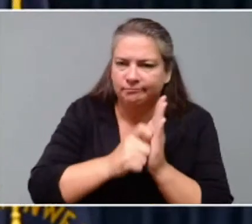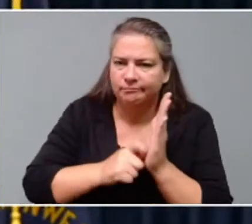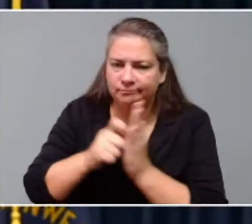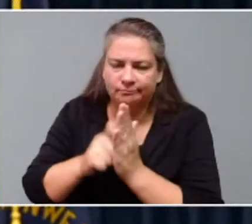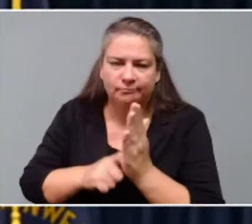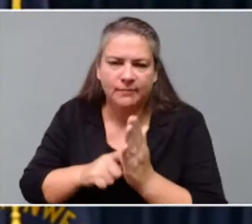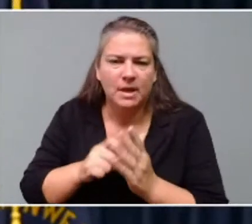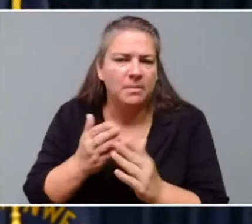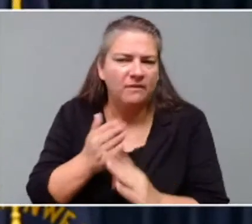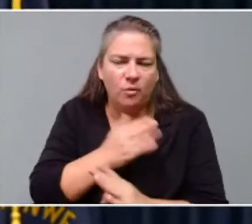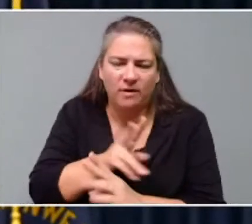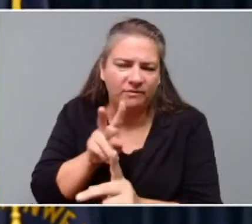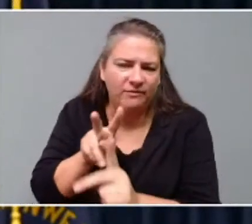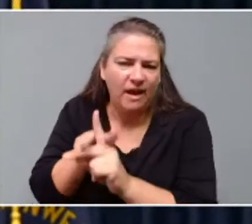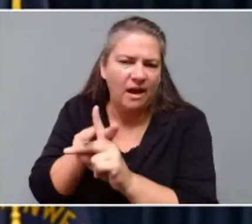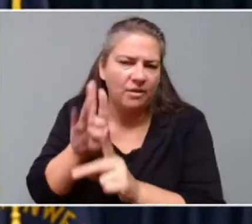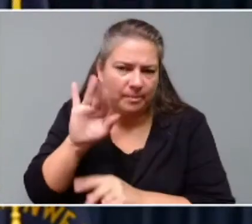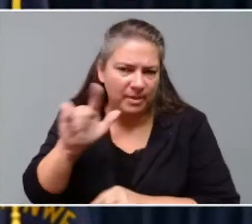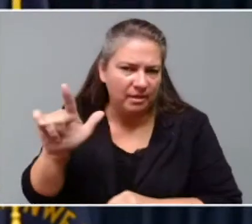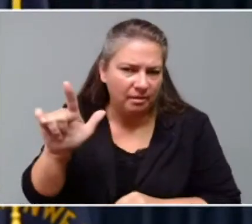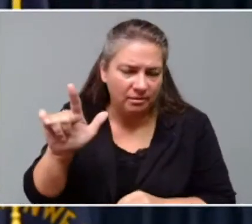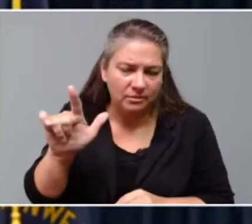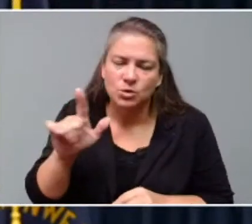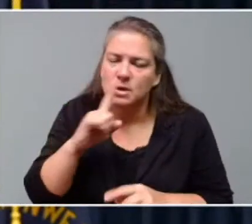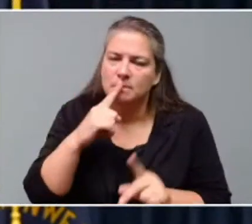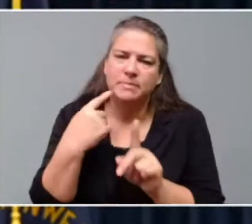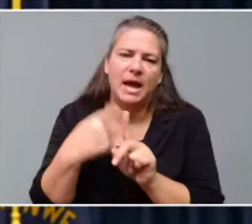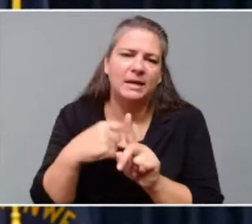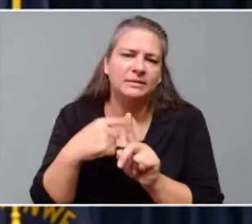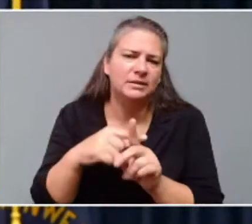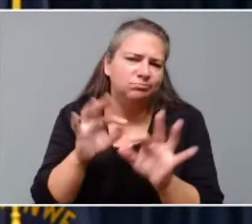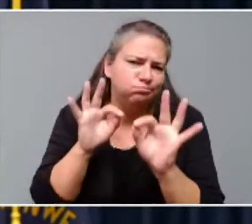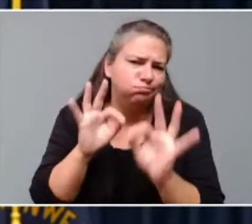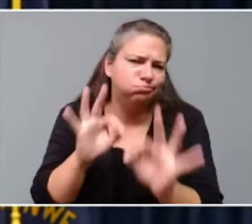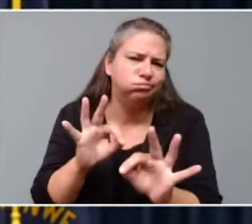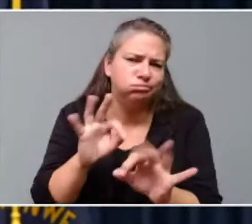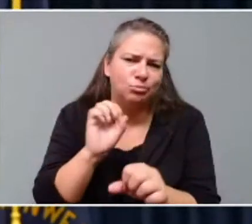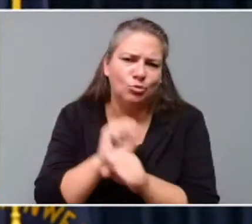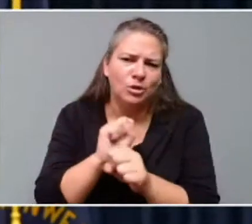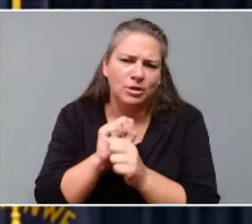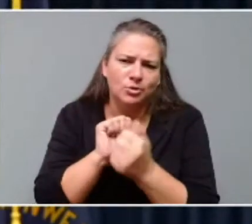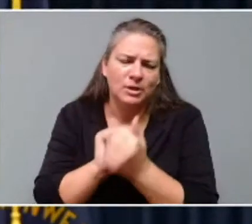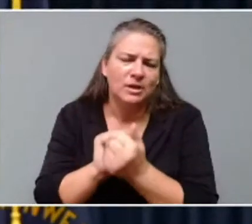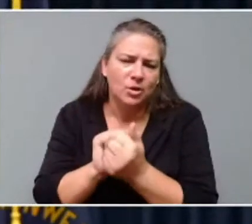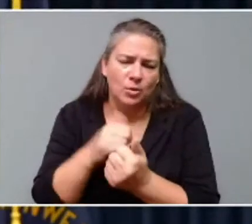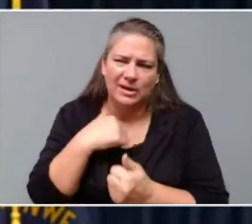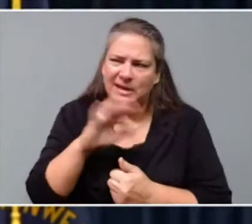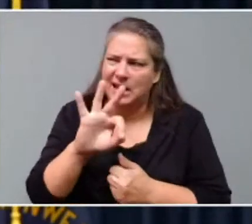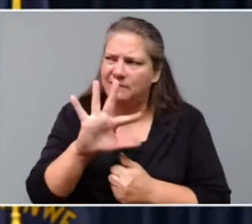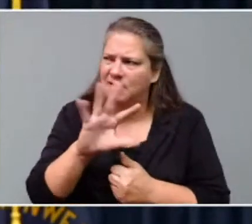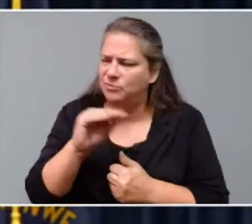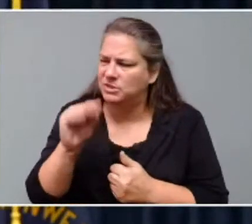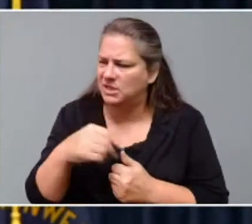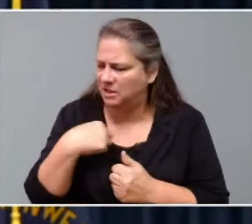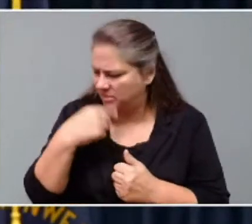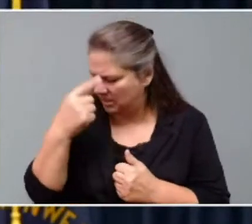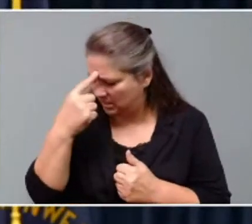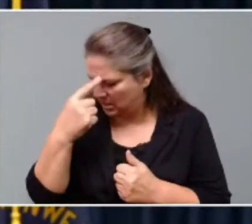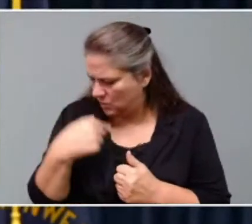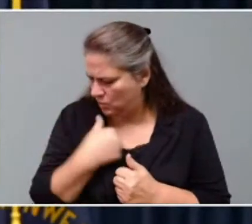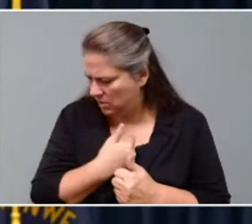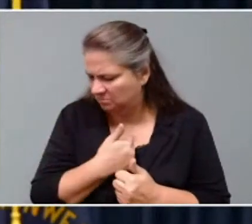filed. It's been a very positive working relationship where on about 95% of things, I think we are in